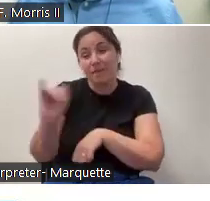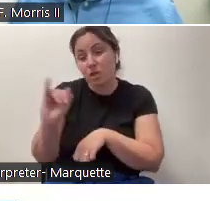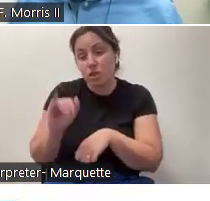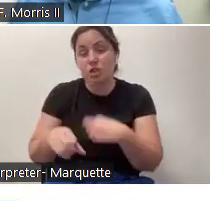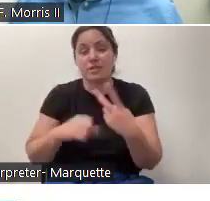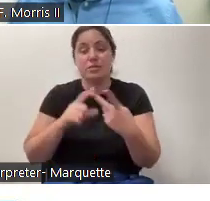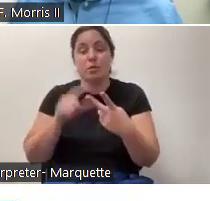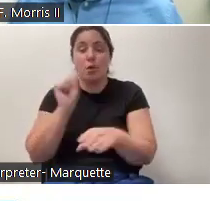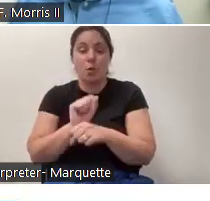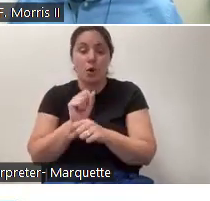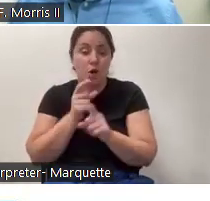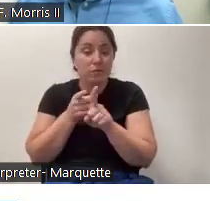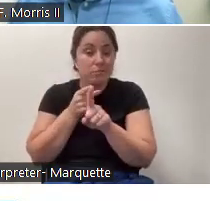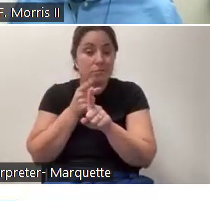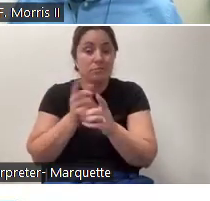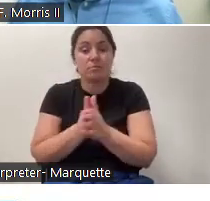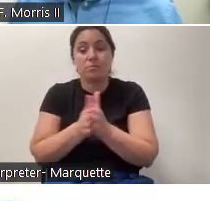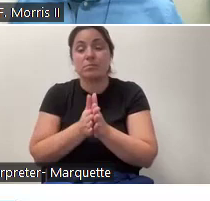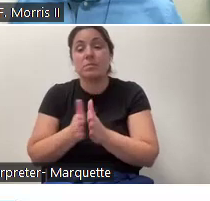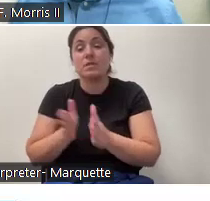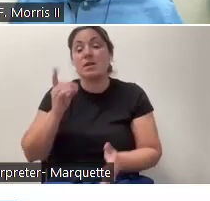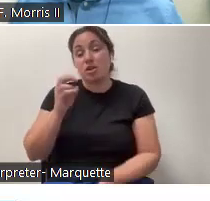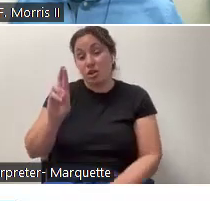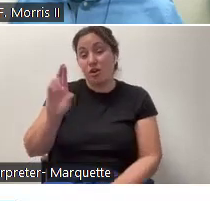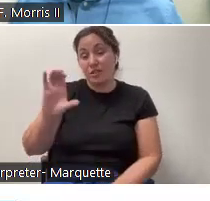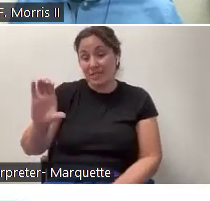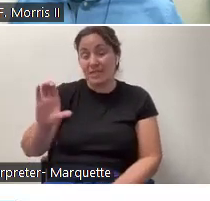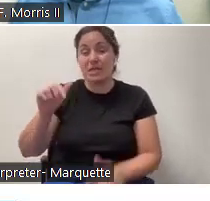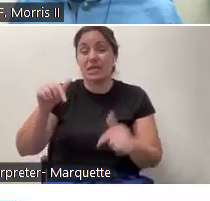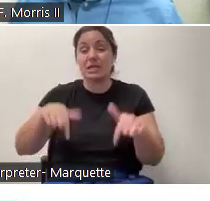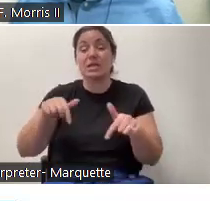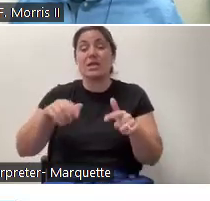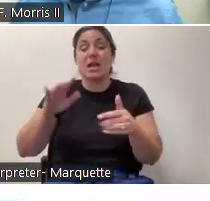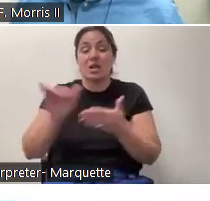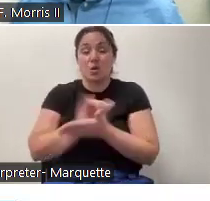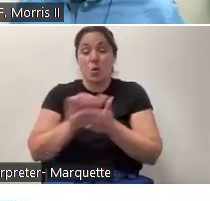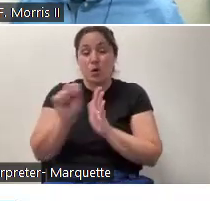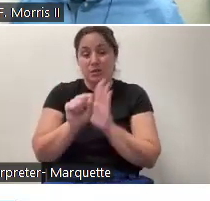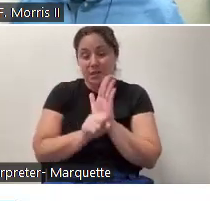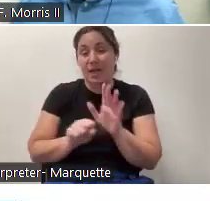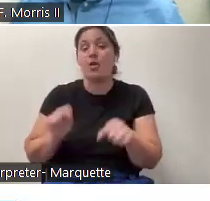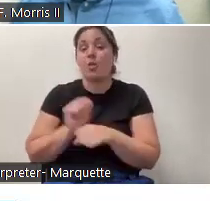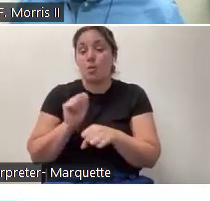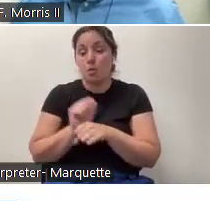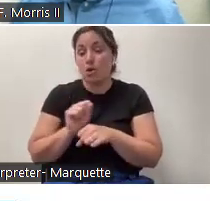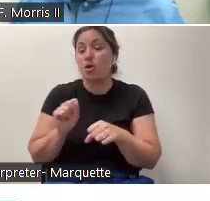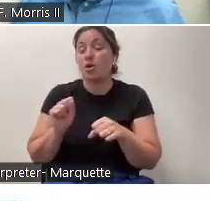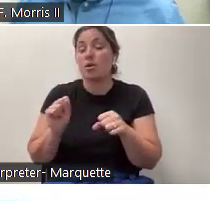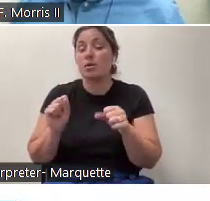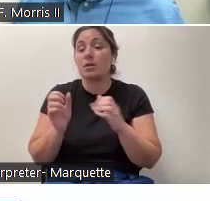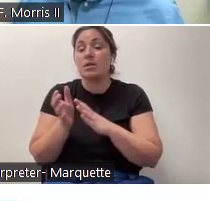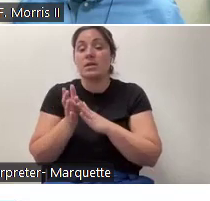mentioned earlier, our DRCs in New York State, we are also certified work incentive practitioners, so we